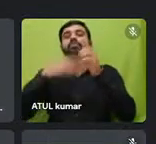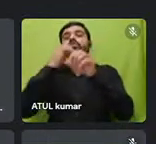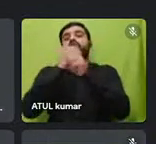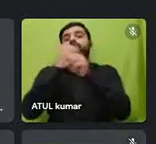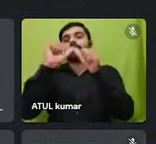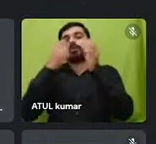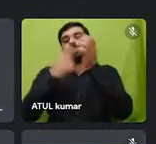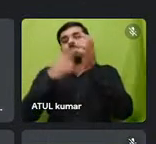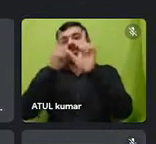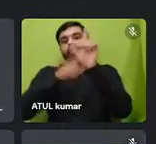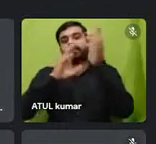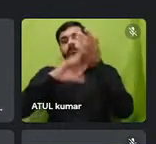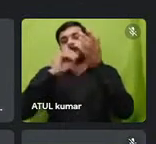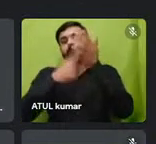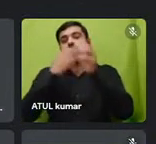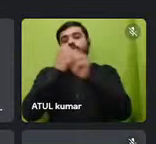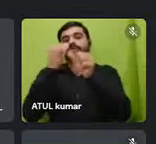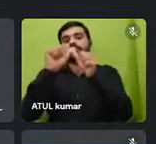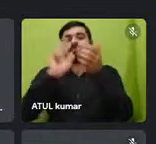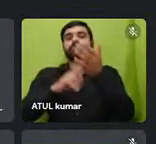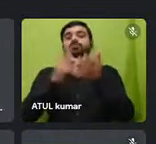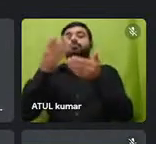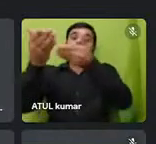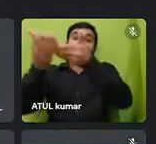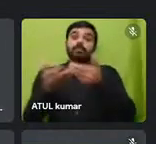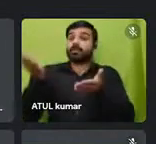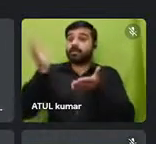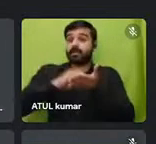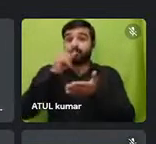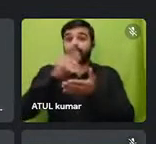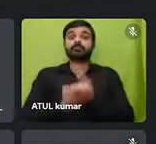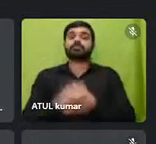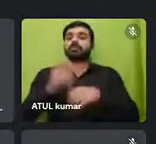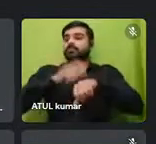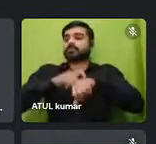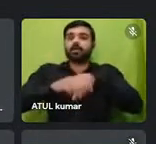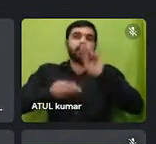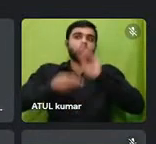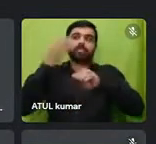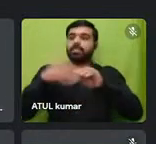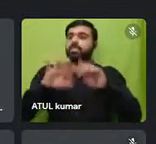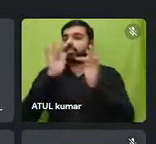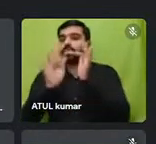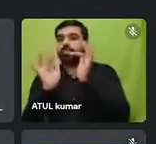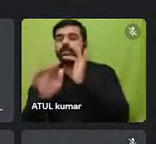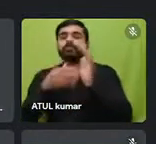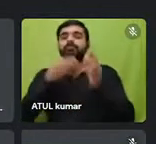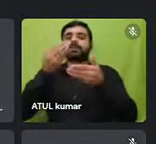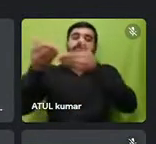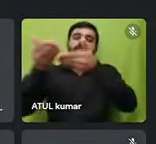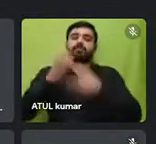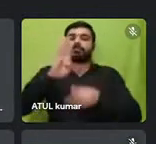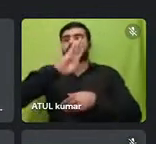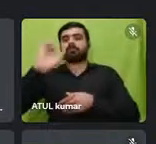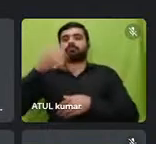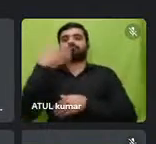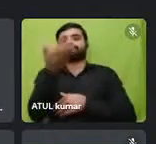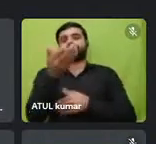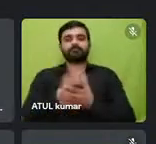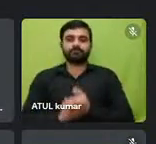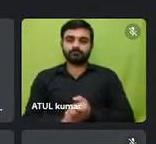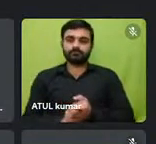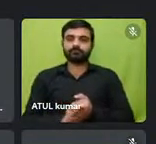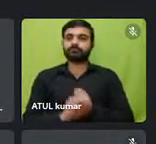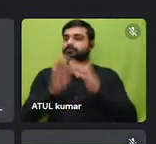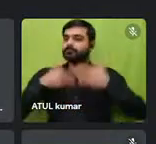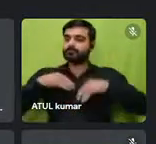Morgan. So we are again very pleased that Bensi, you're here today. We've wasted a lot of time in this glitch. So please, Bensi, I hand it over to you and